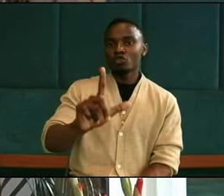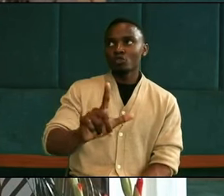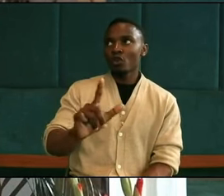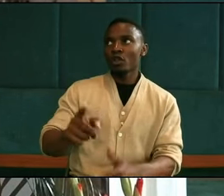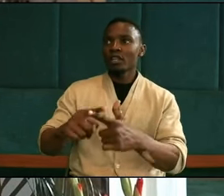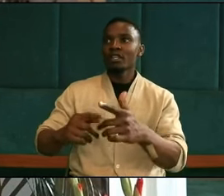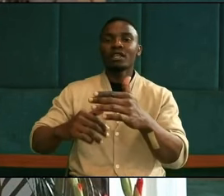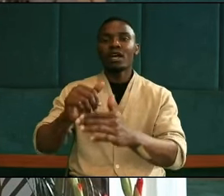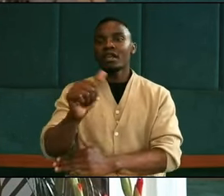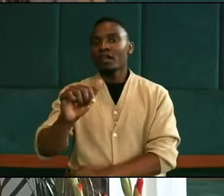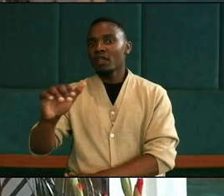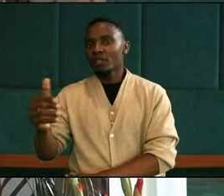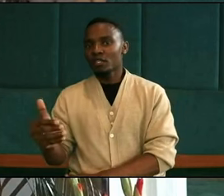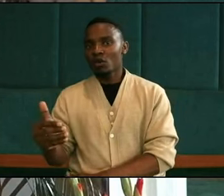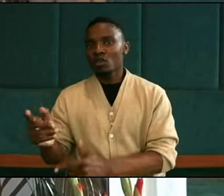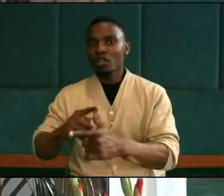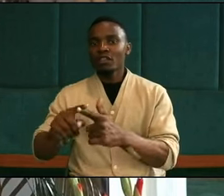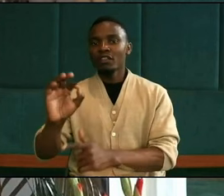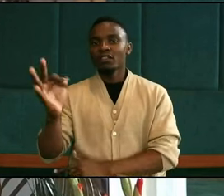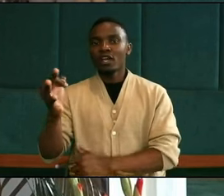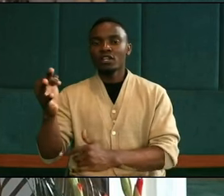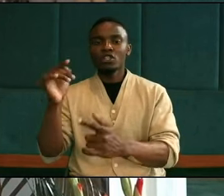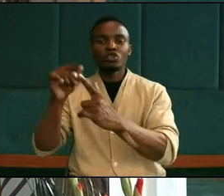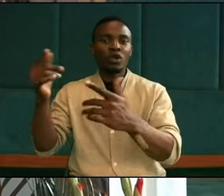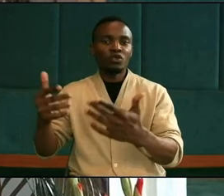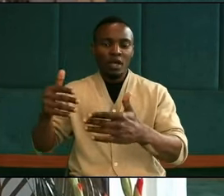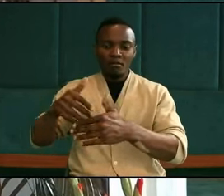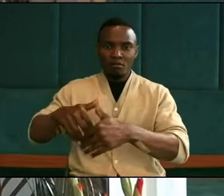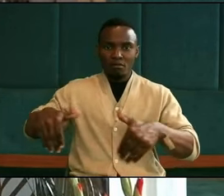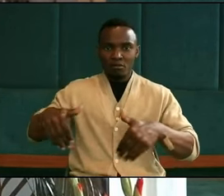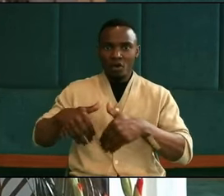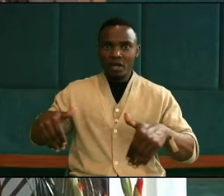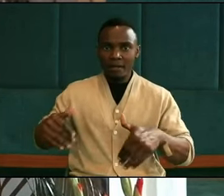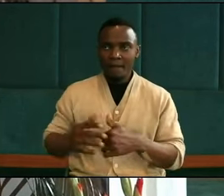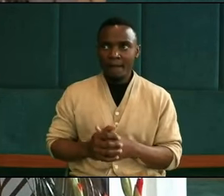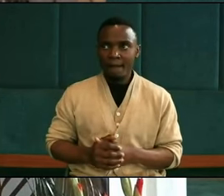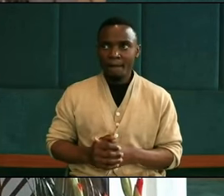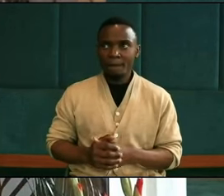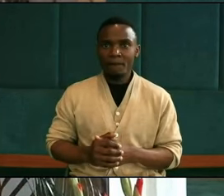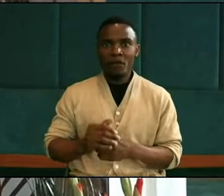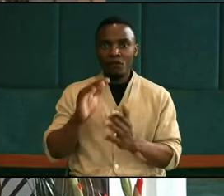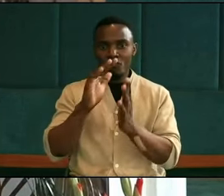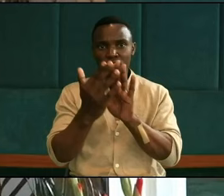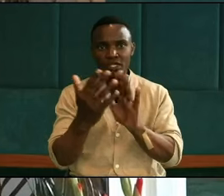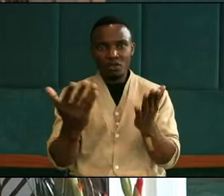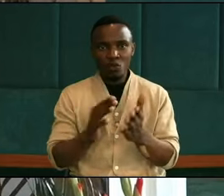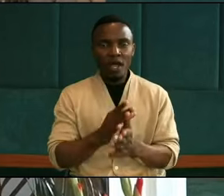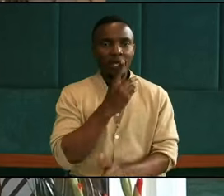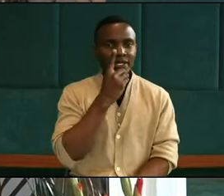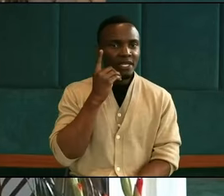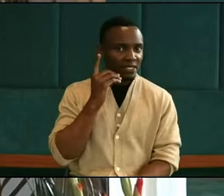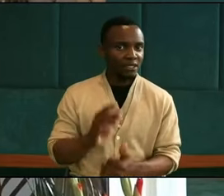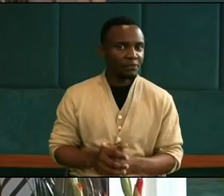Horon, and the third towards the border overlooking the valley of Zibeon, facing the desert."